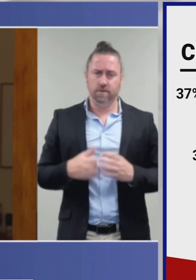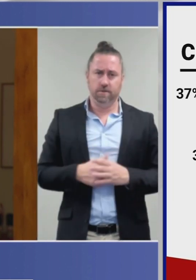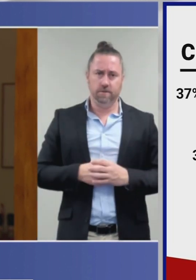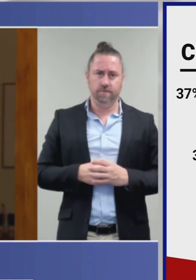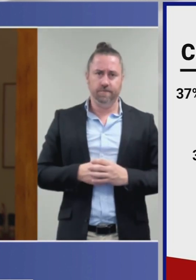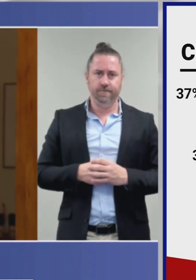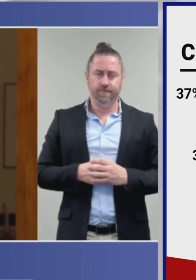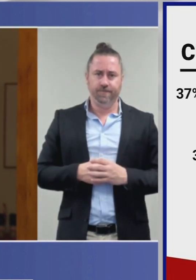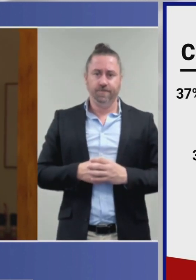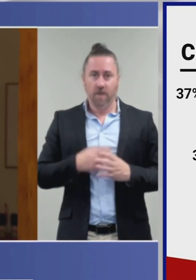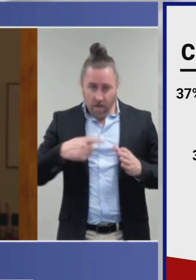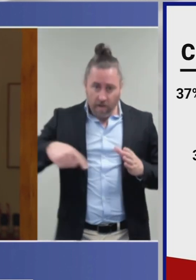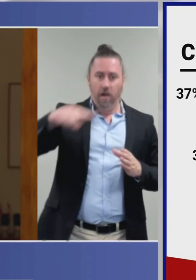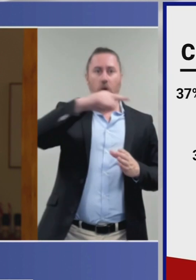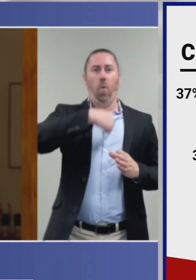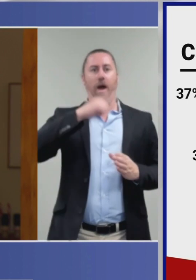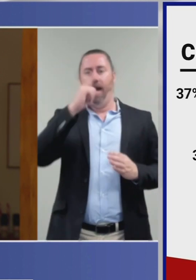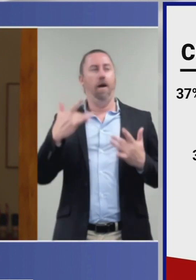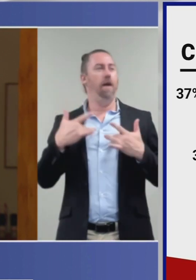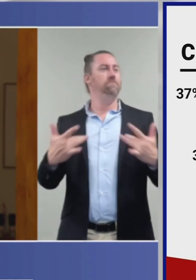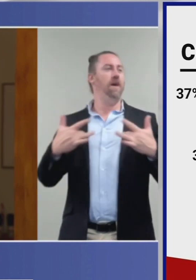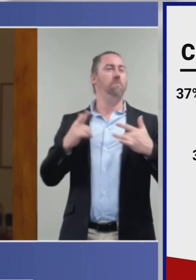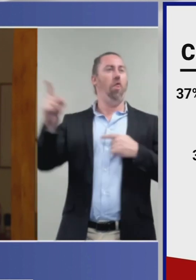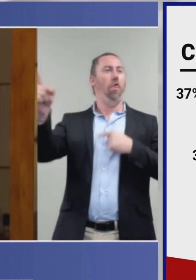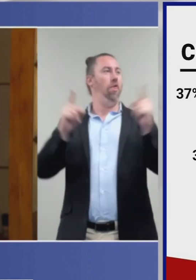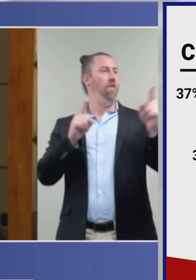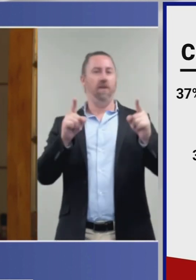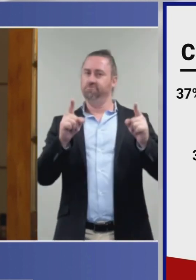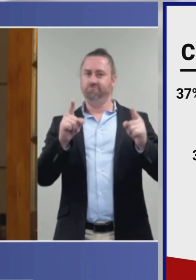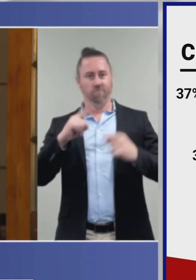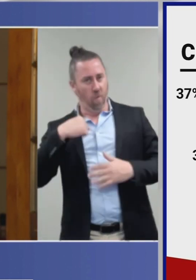own, and they're problems we all have a responsibility together to fix.